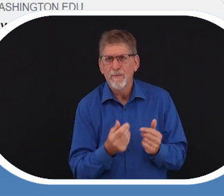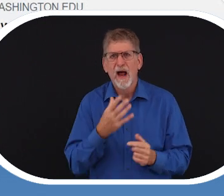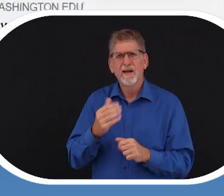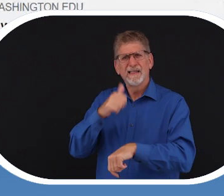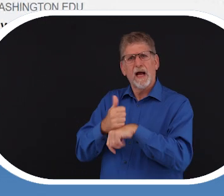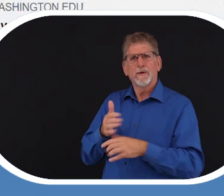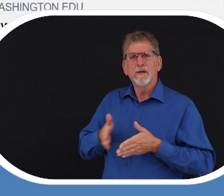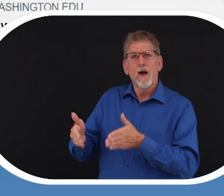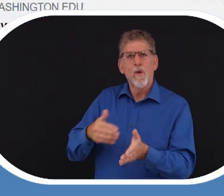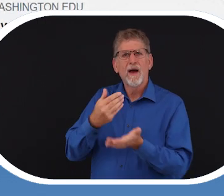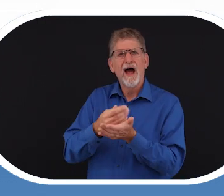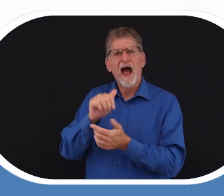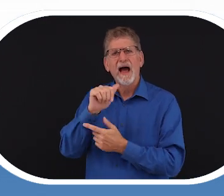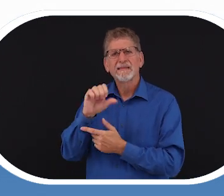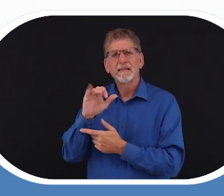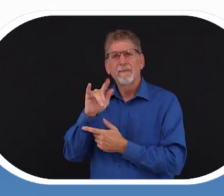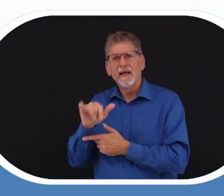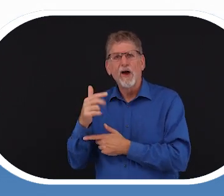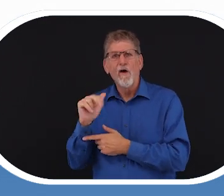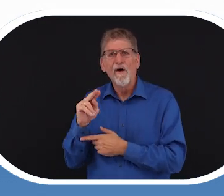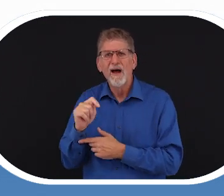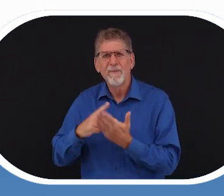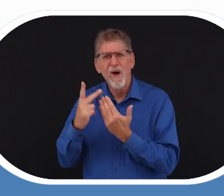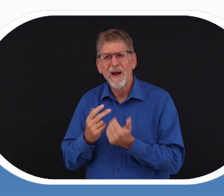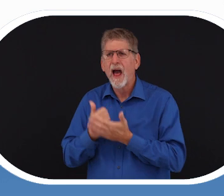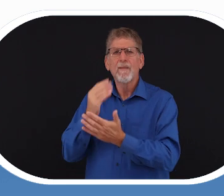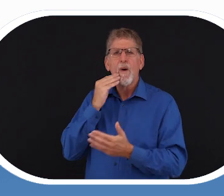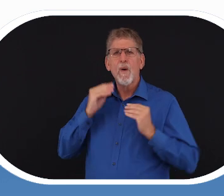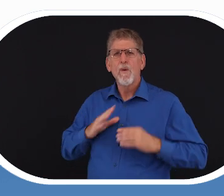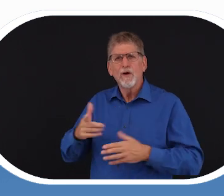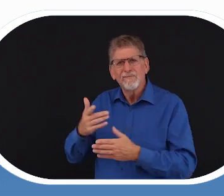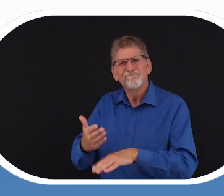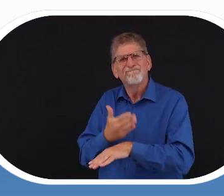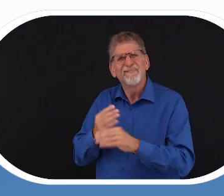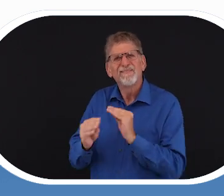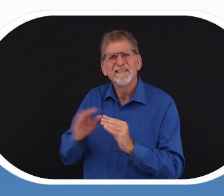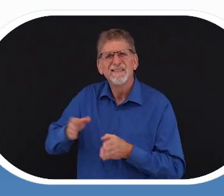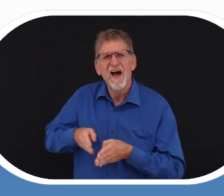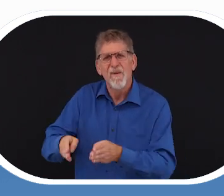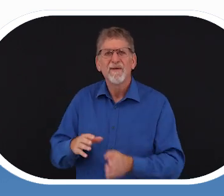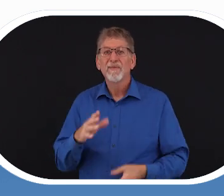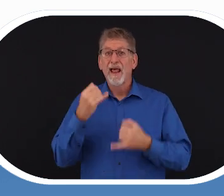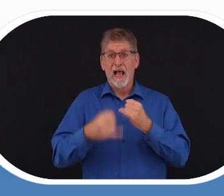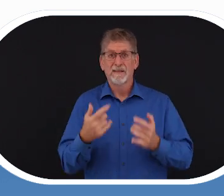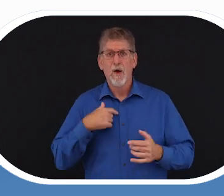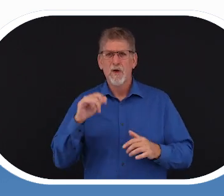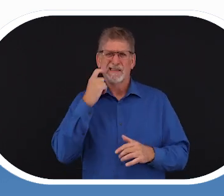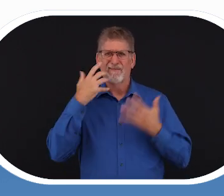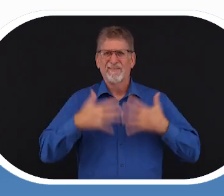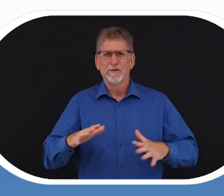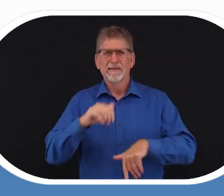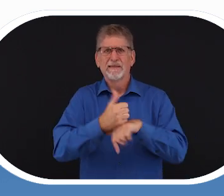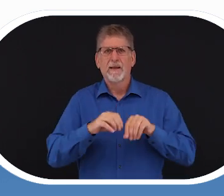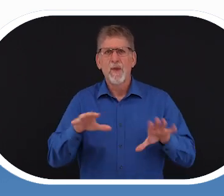homeowners fix sidewalks outside their homes. And then lastly, we recently completed a deployment in Oradell, New Jersey, working with